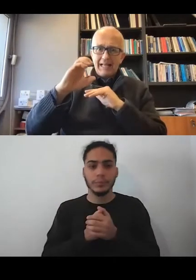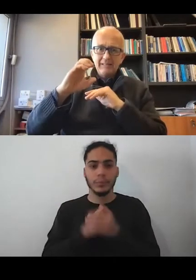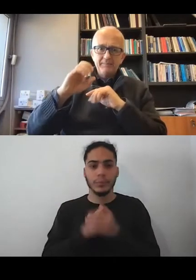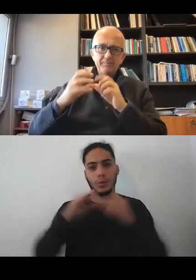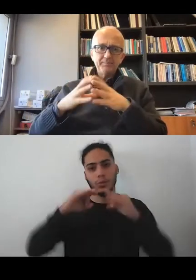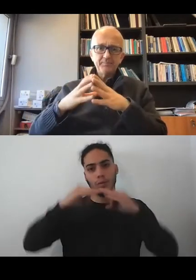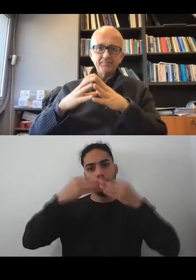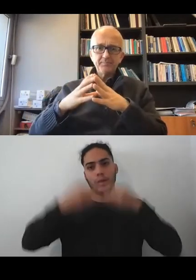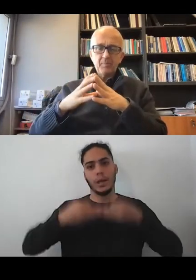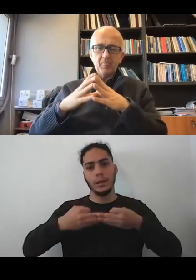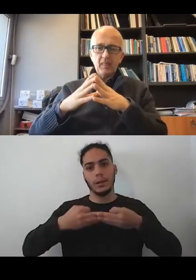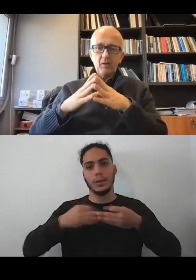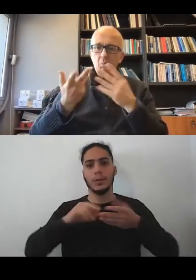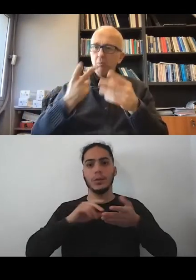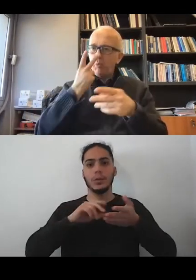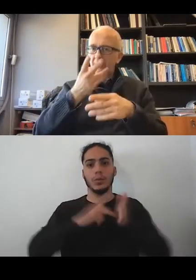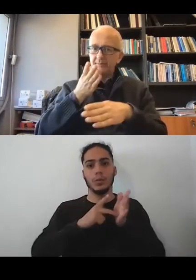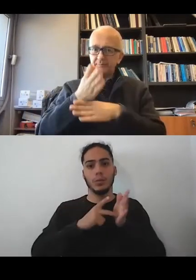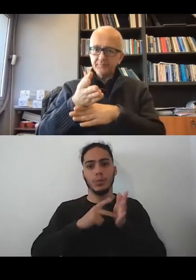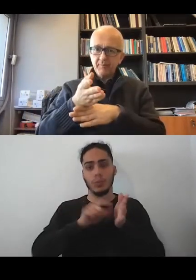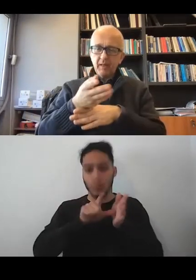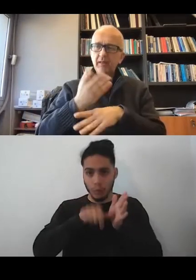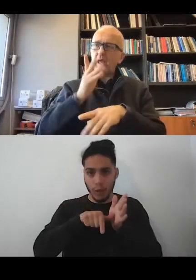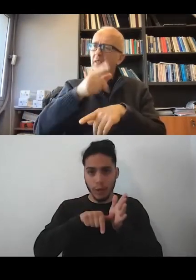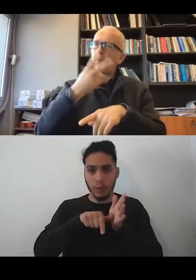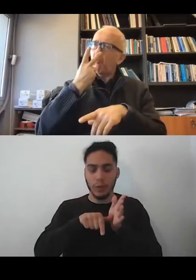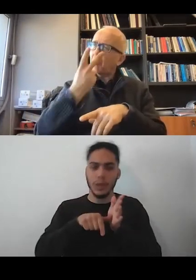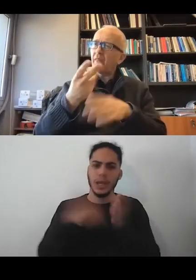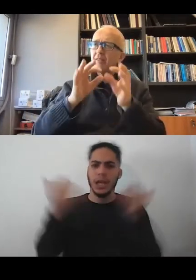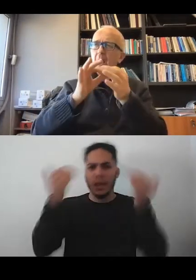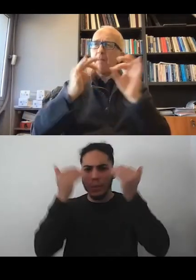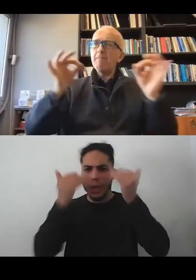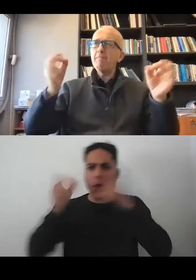find additional information.